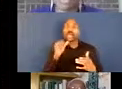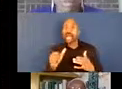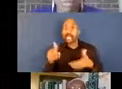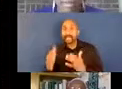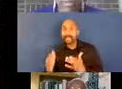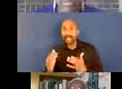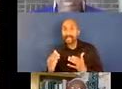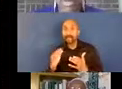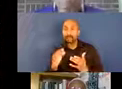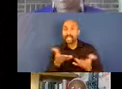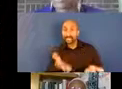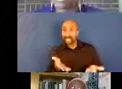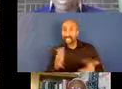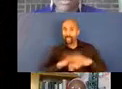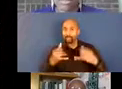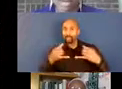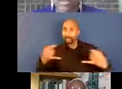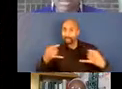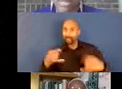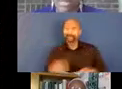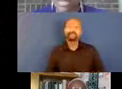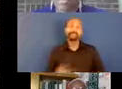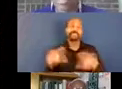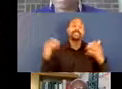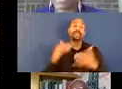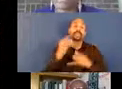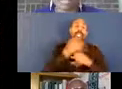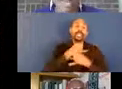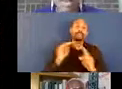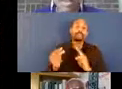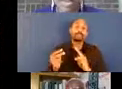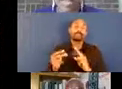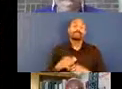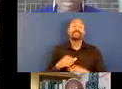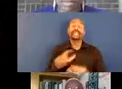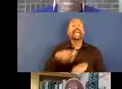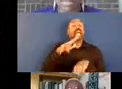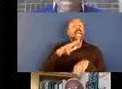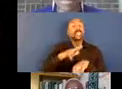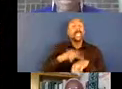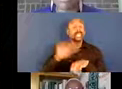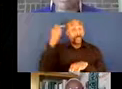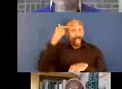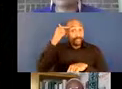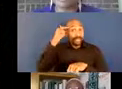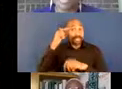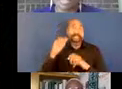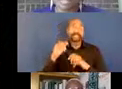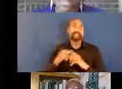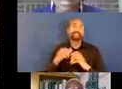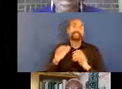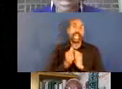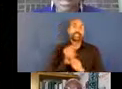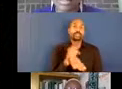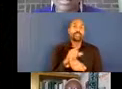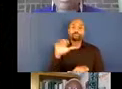international perspective in its focus on national governments and its reification of colonizing separations is not simply